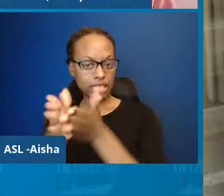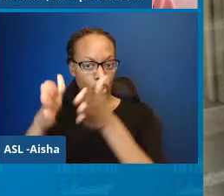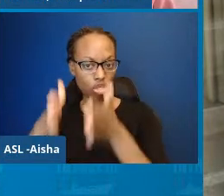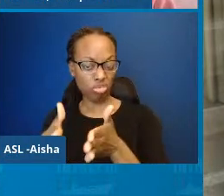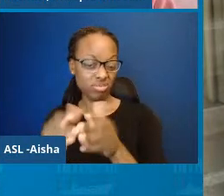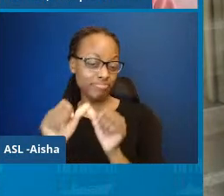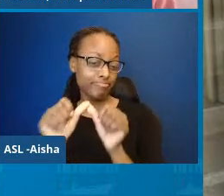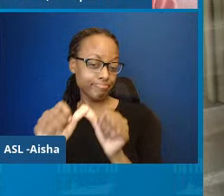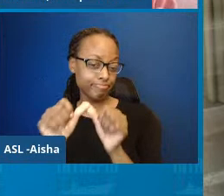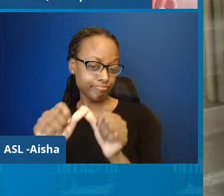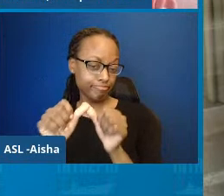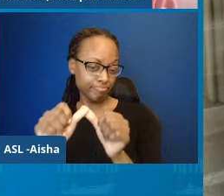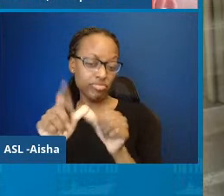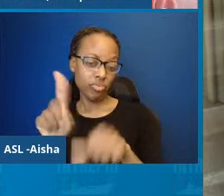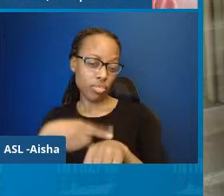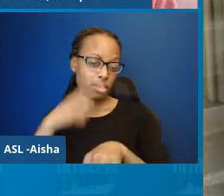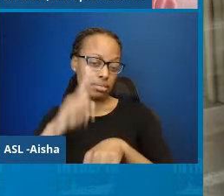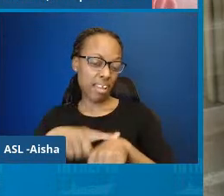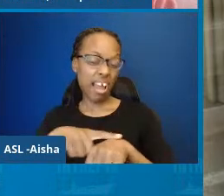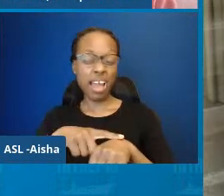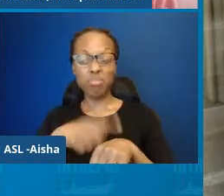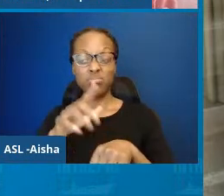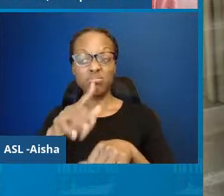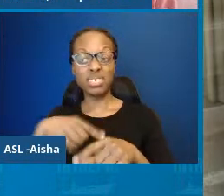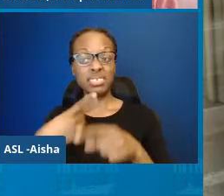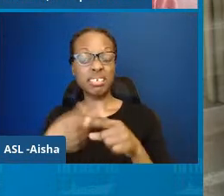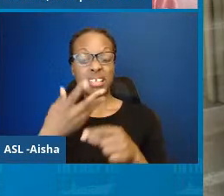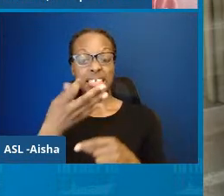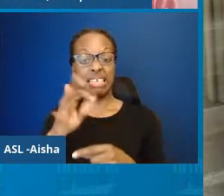By 1970, there was only about